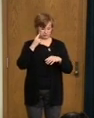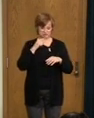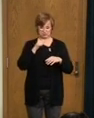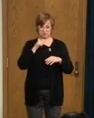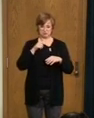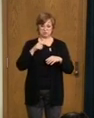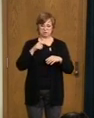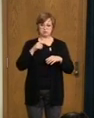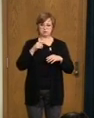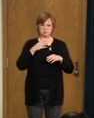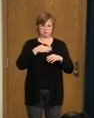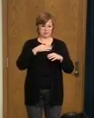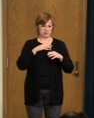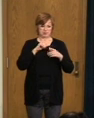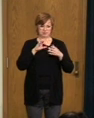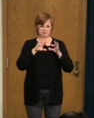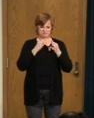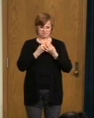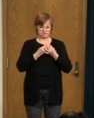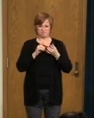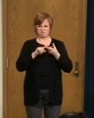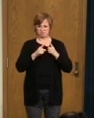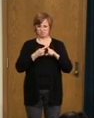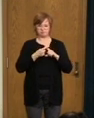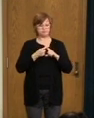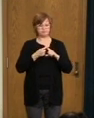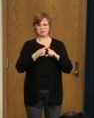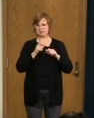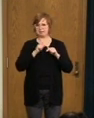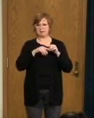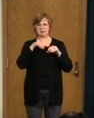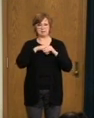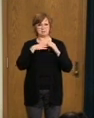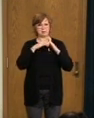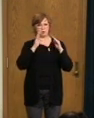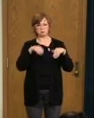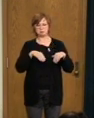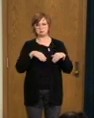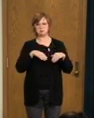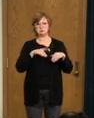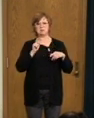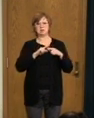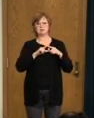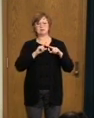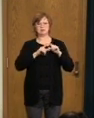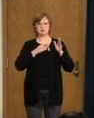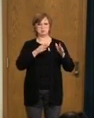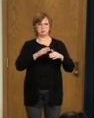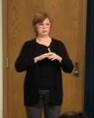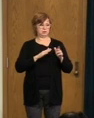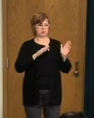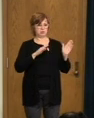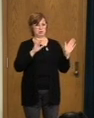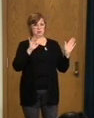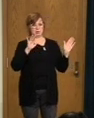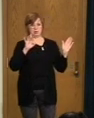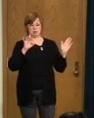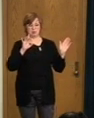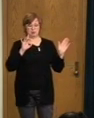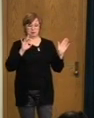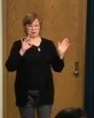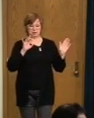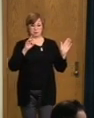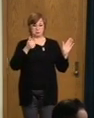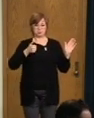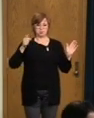just need to, greet each other outdoors in a very different and safe manner. And Britton, I just say that's